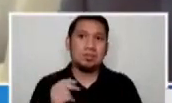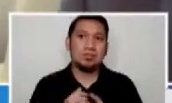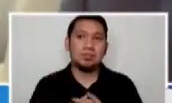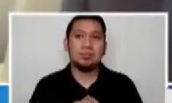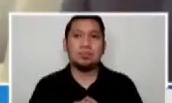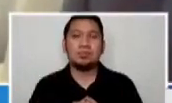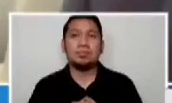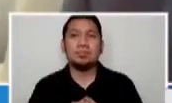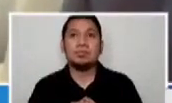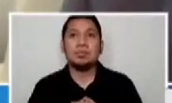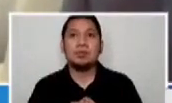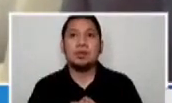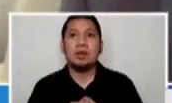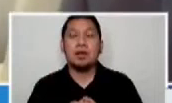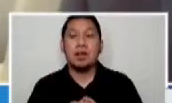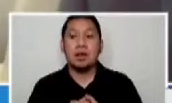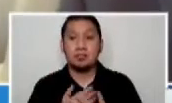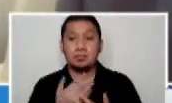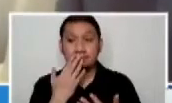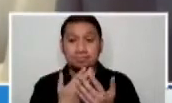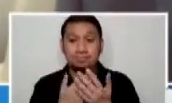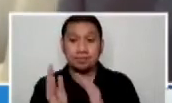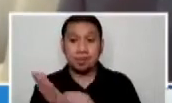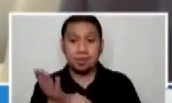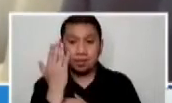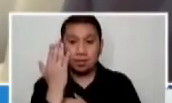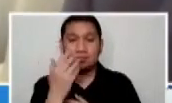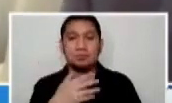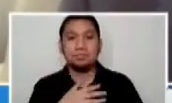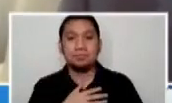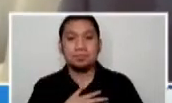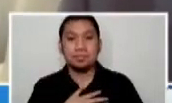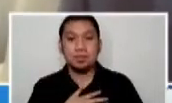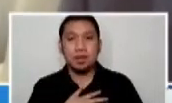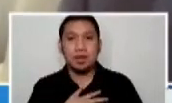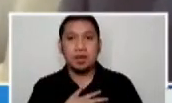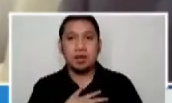the National Commission on Muslim Filipinos. Until now, I think they're still there.